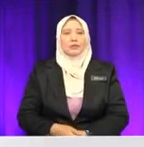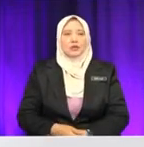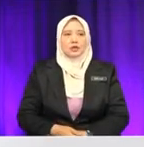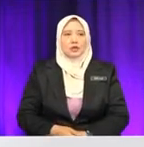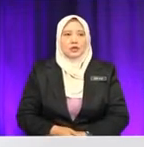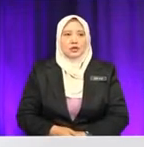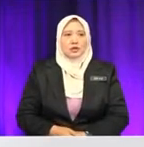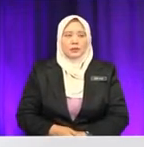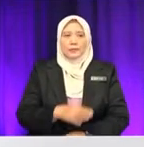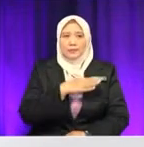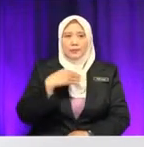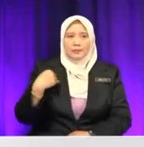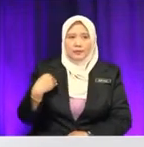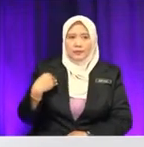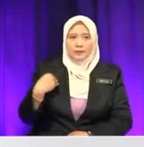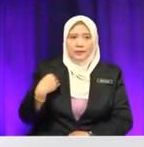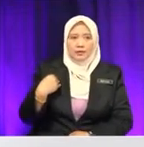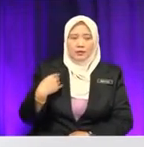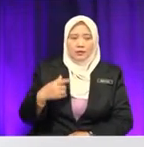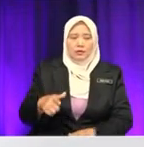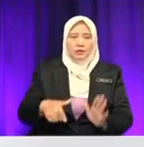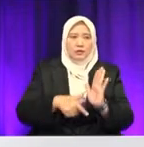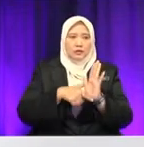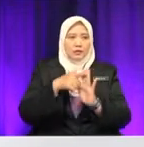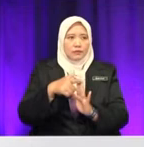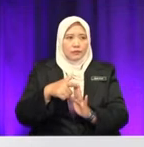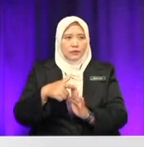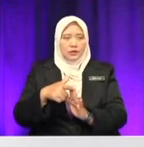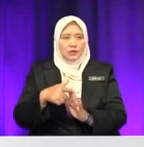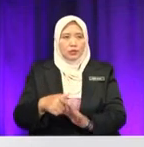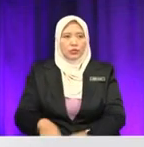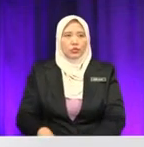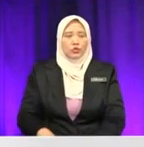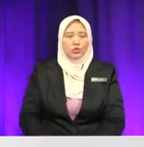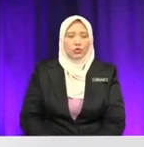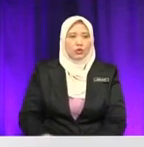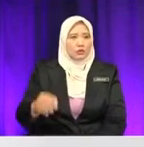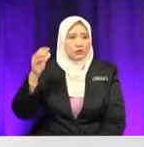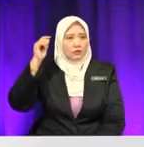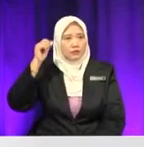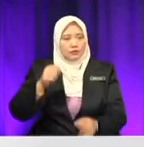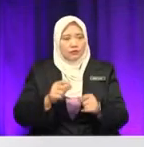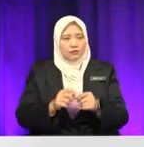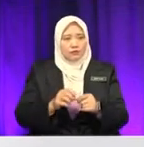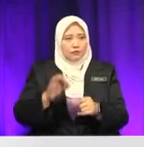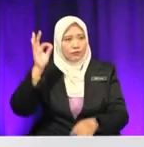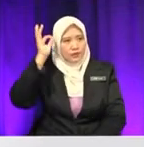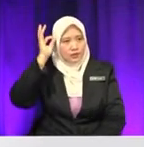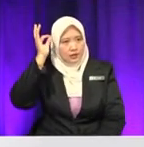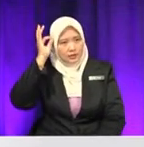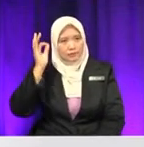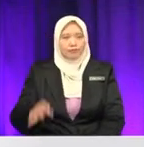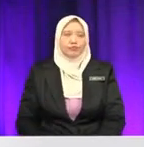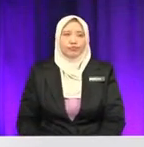high anxiety and anger, despite it leads to stigma and negative public attitude. What say